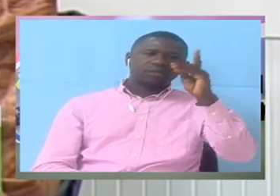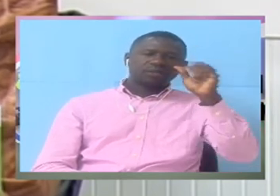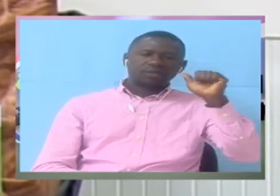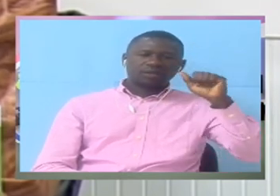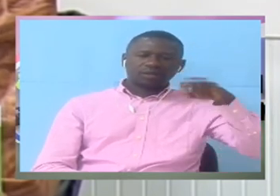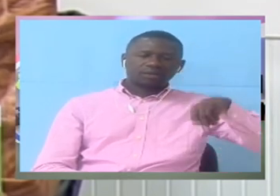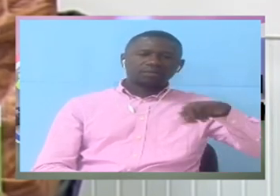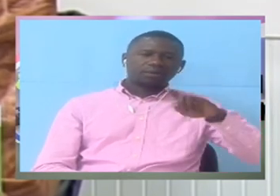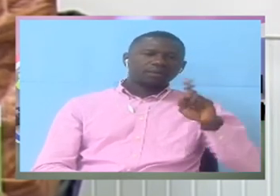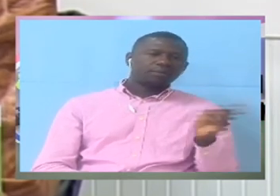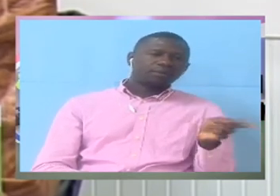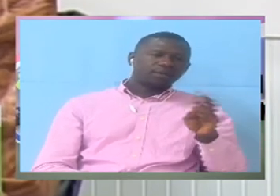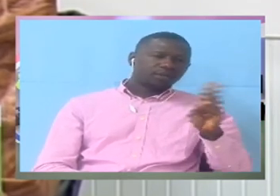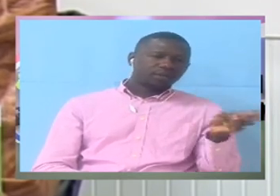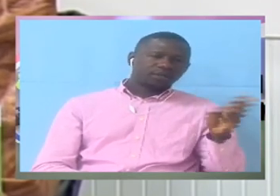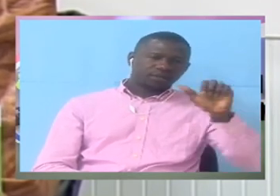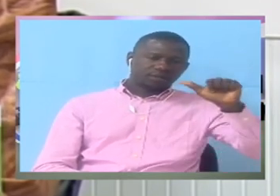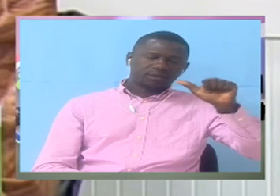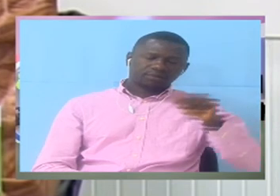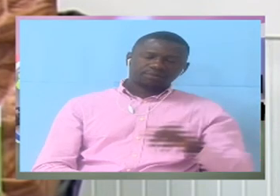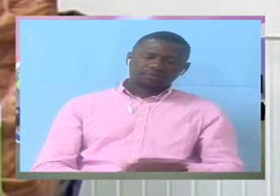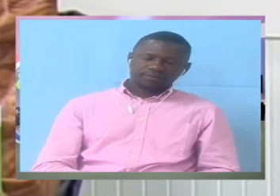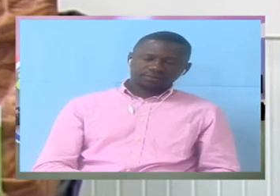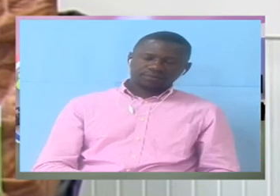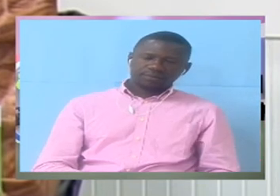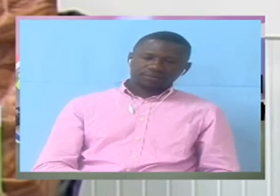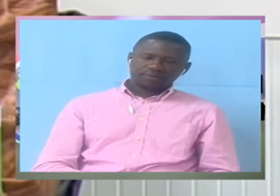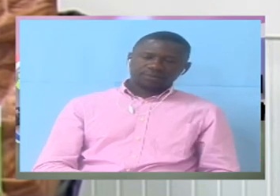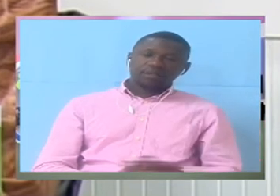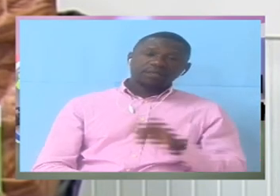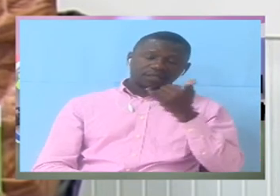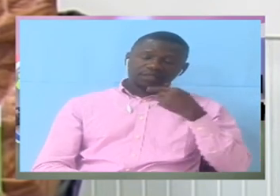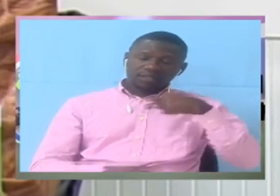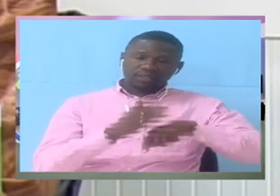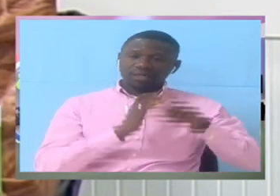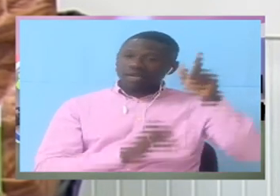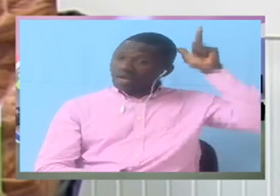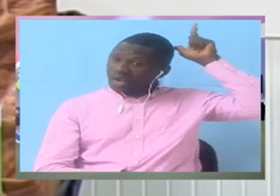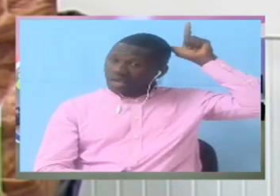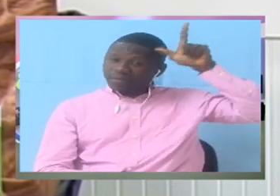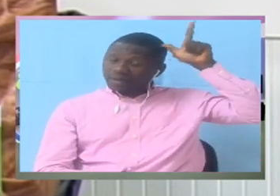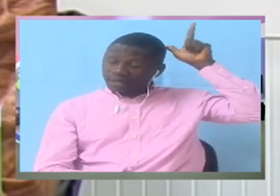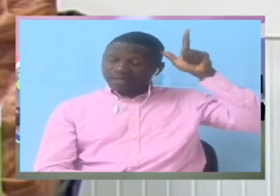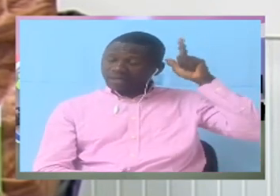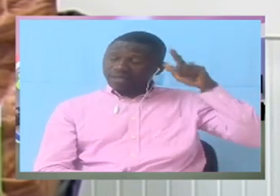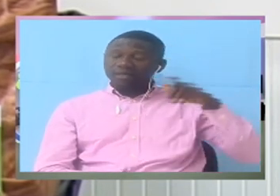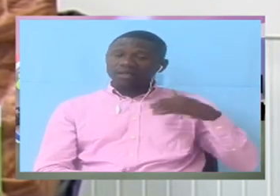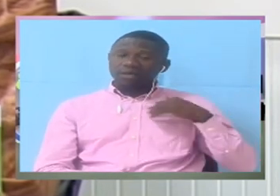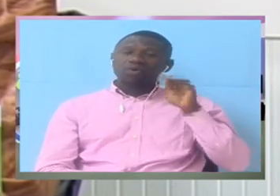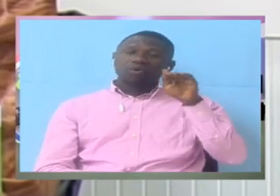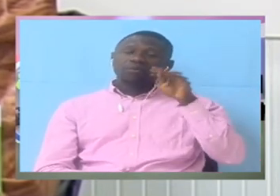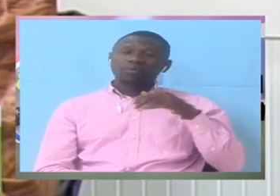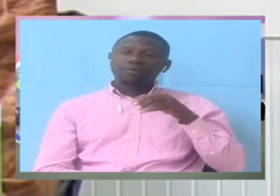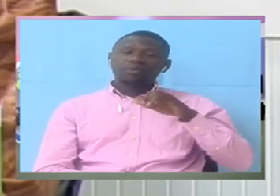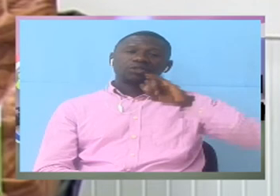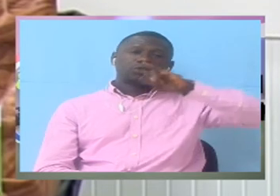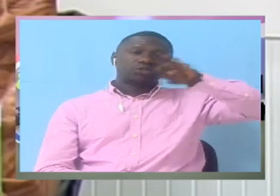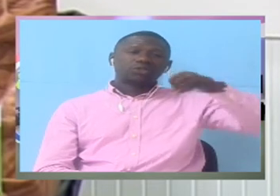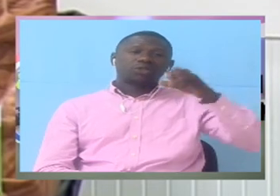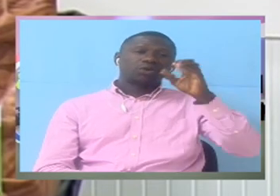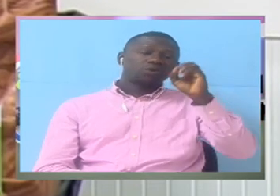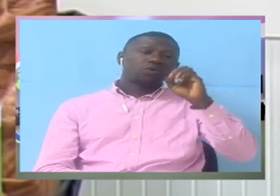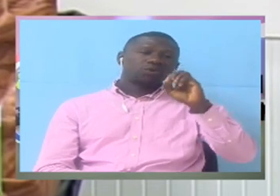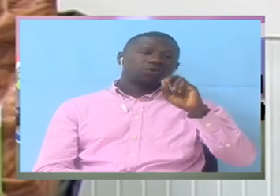Liberia ka fonyol John Dampha. In Liberia they call me John Dampha. And are you also called